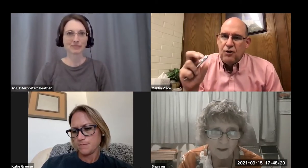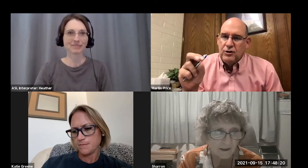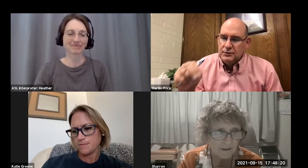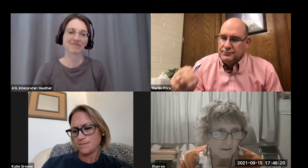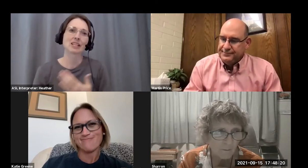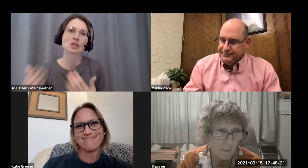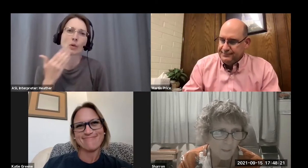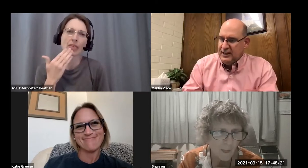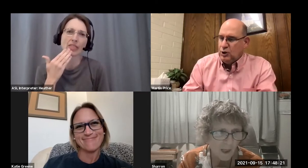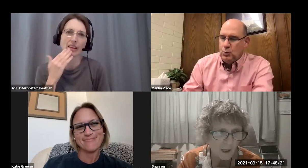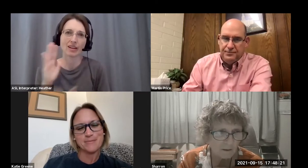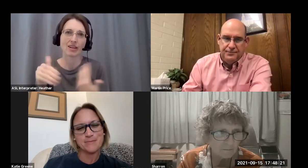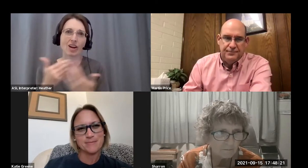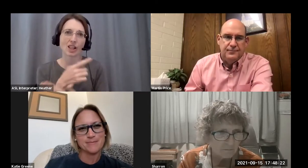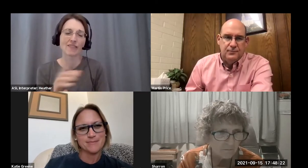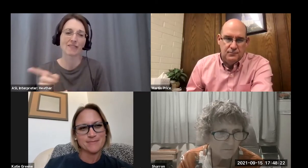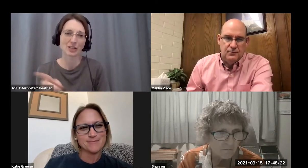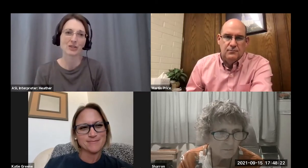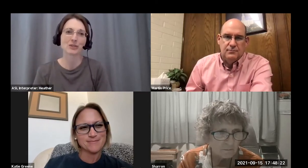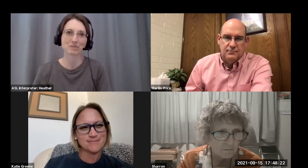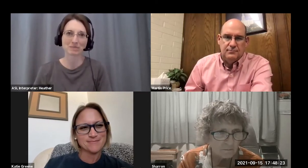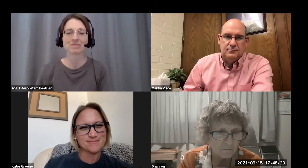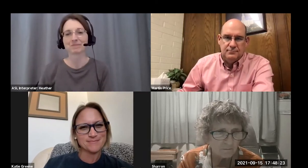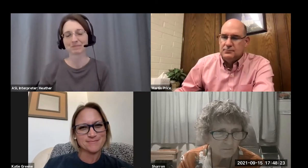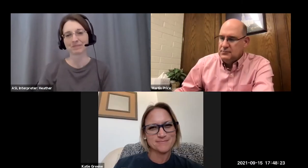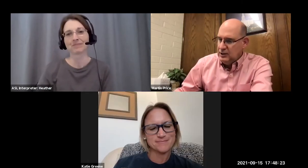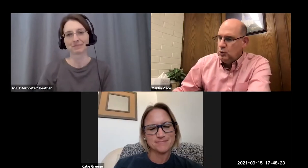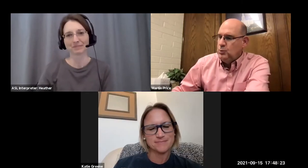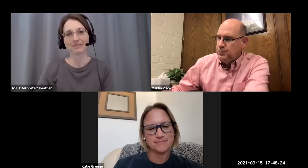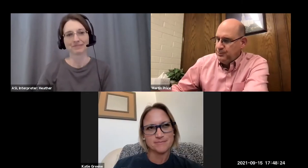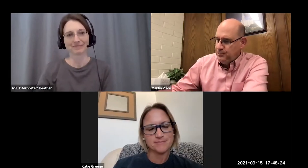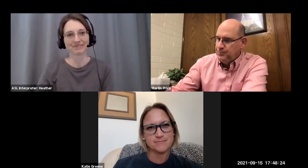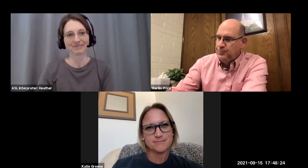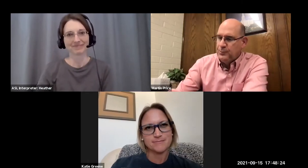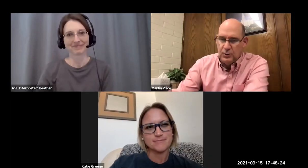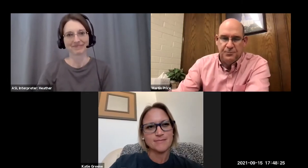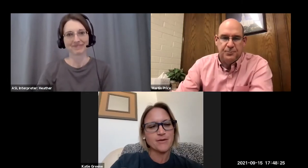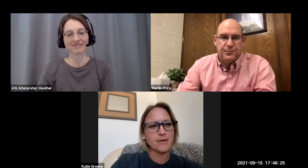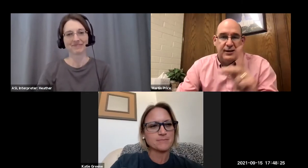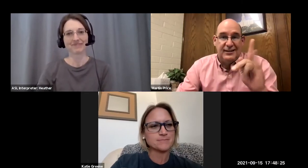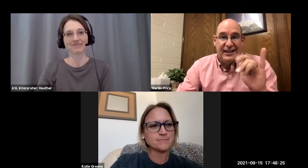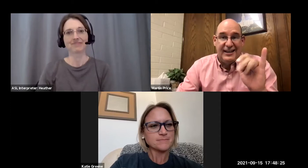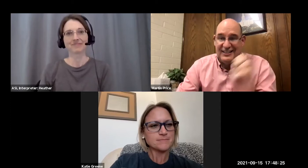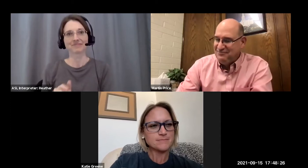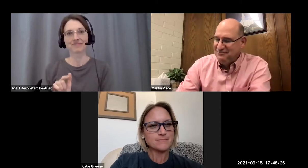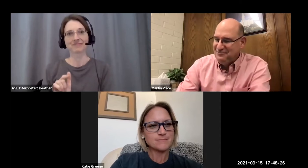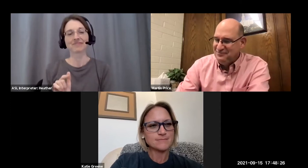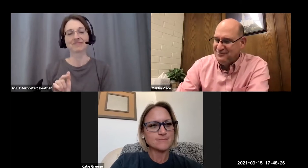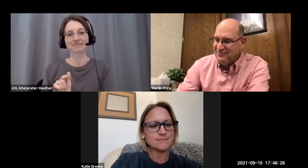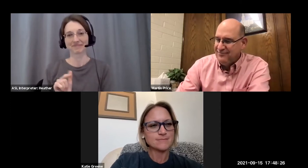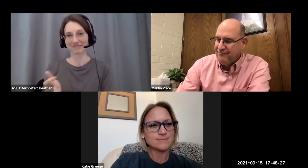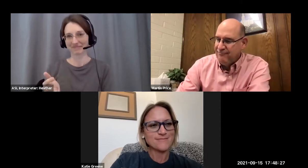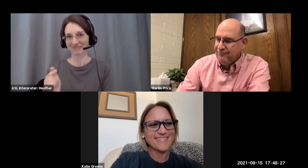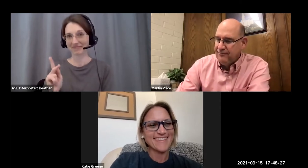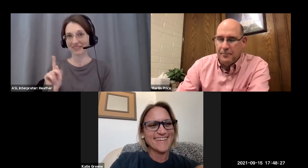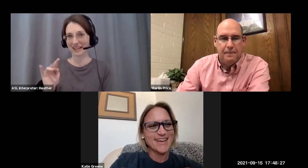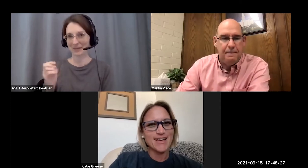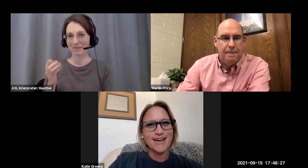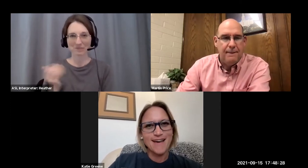thank you, guys. Thank you, Sharon. Appreciate that. Katie, go